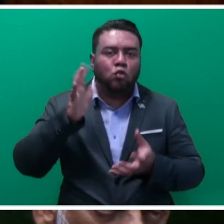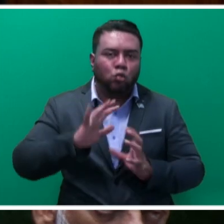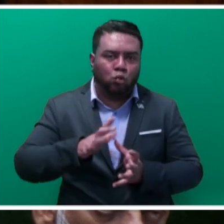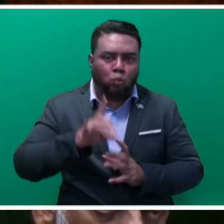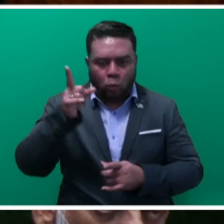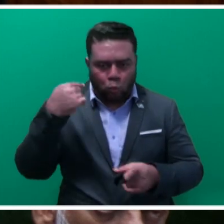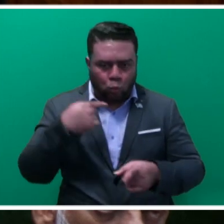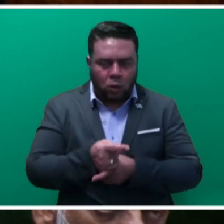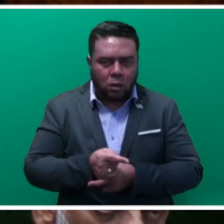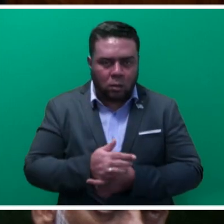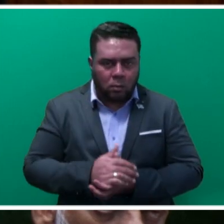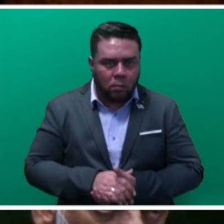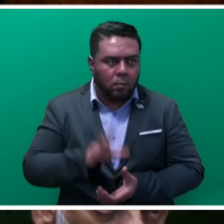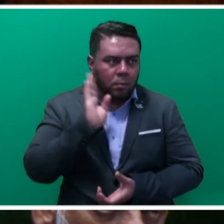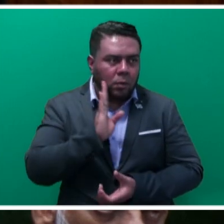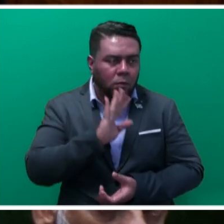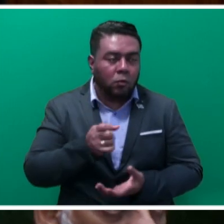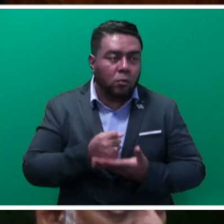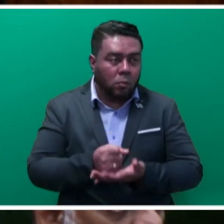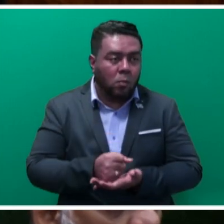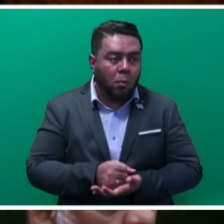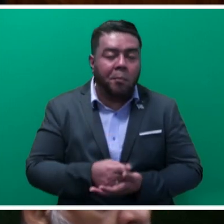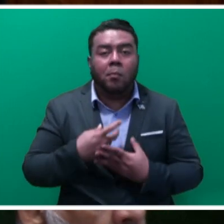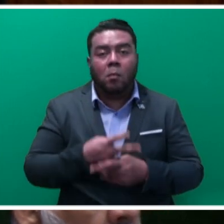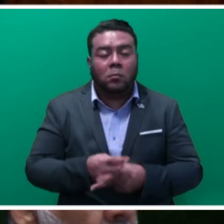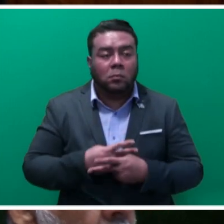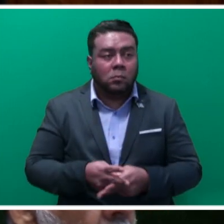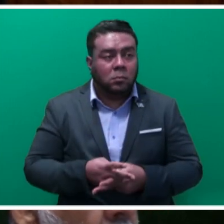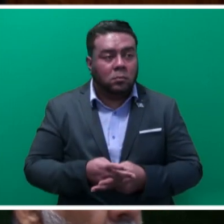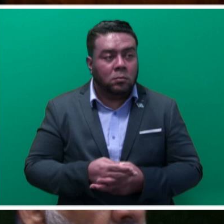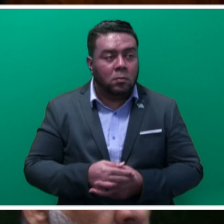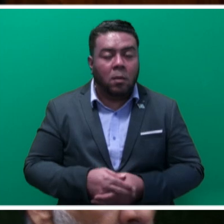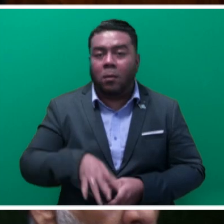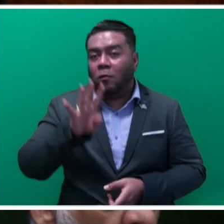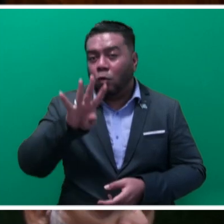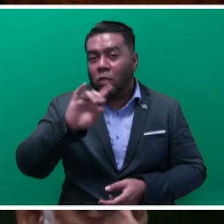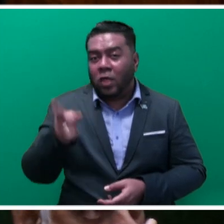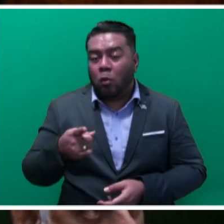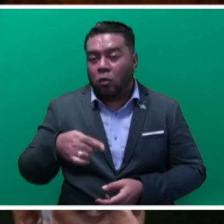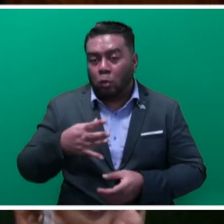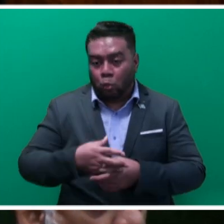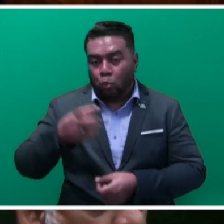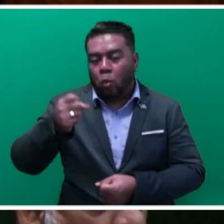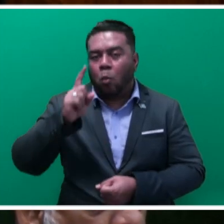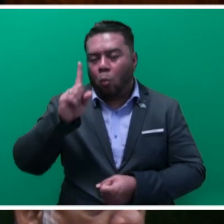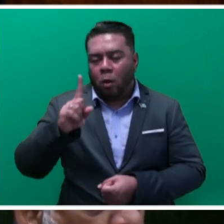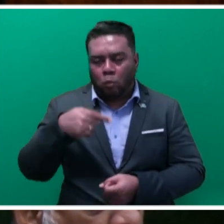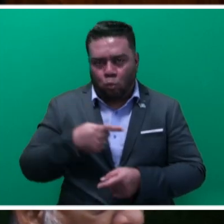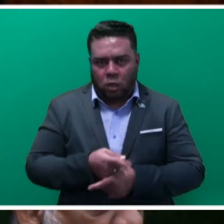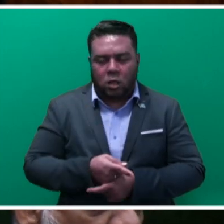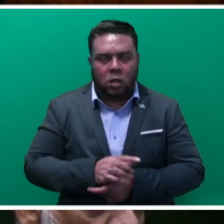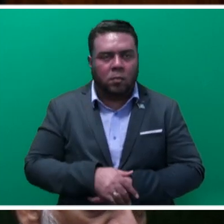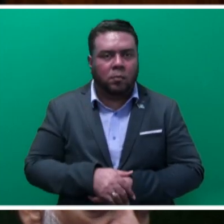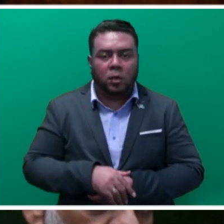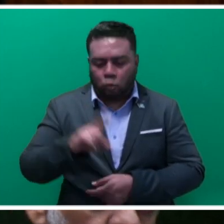support, and it's producing up to 4,000-litre bottles a week